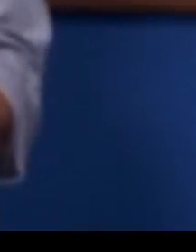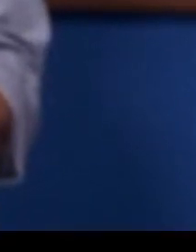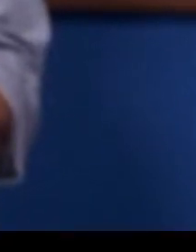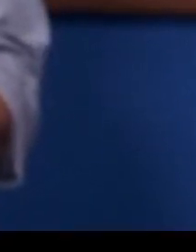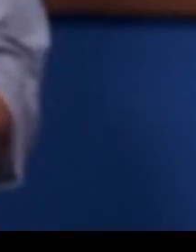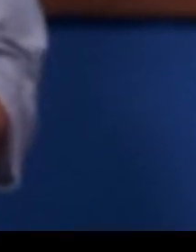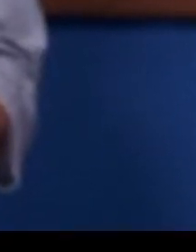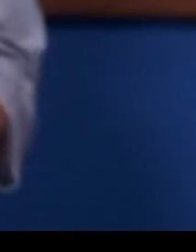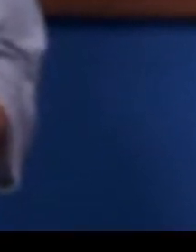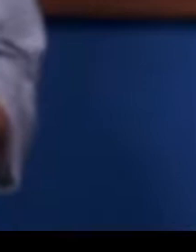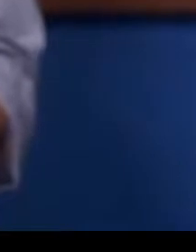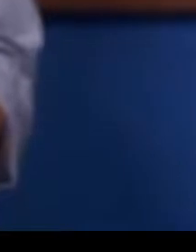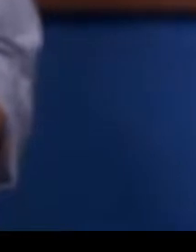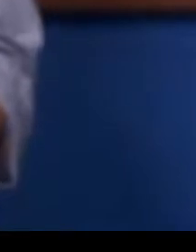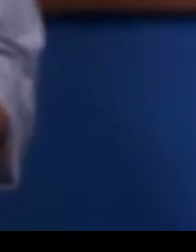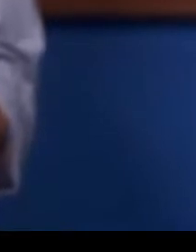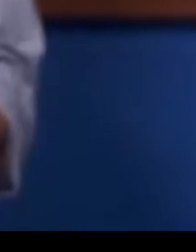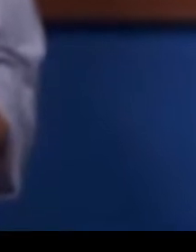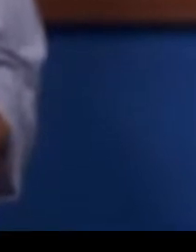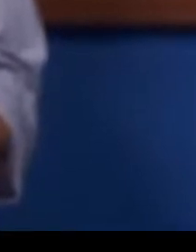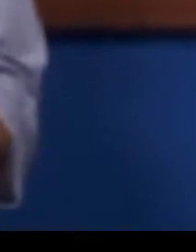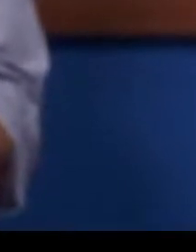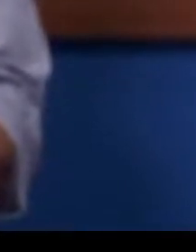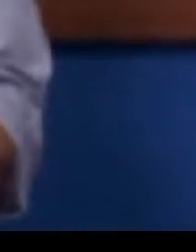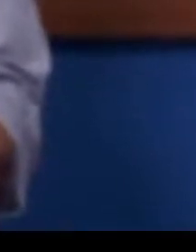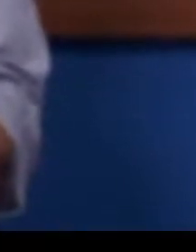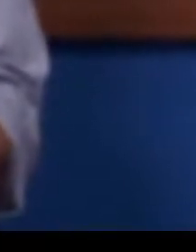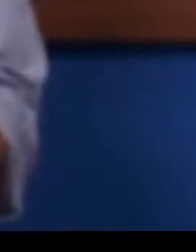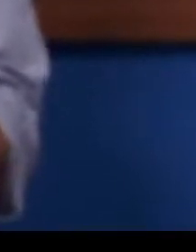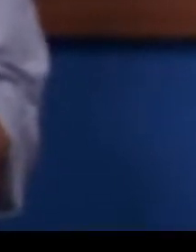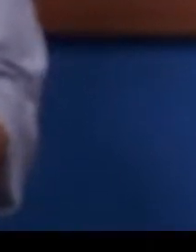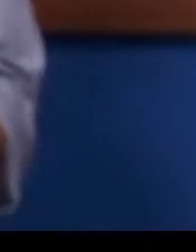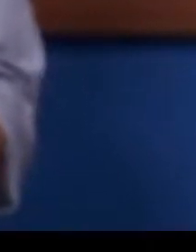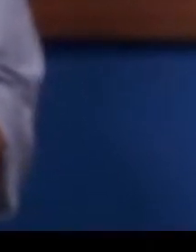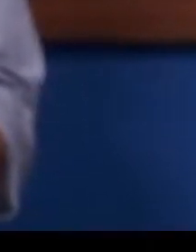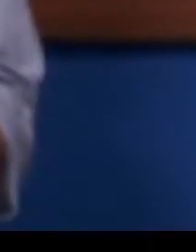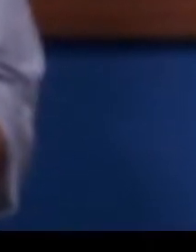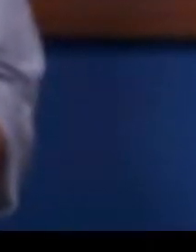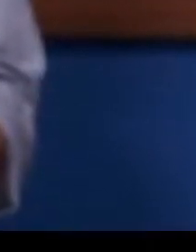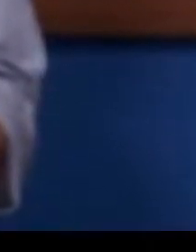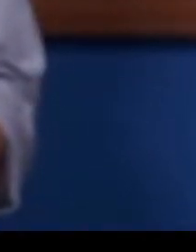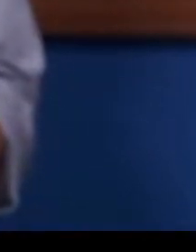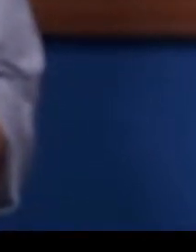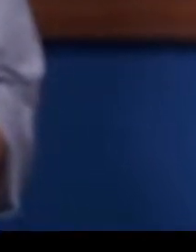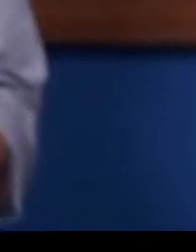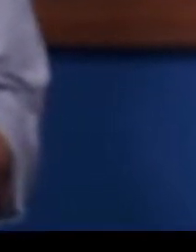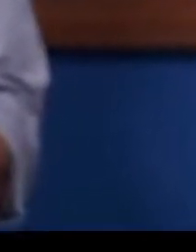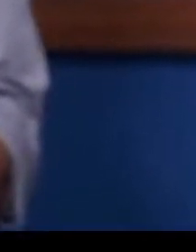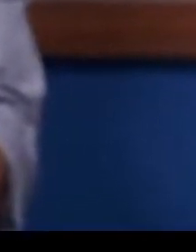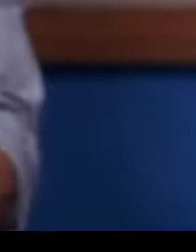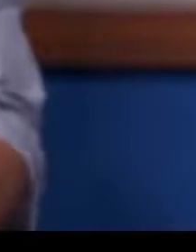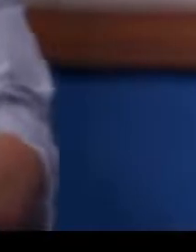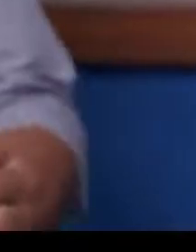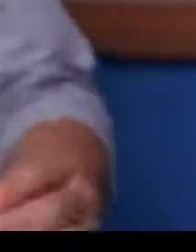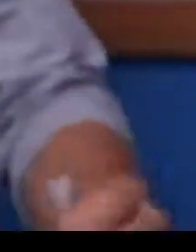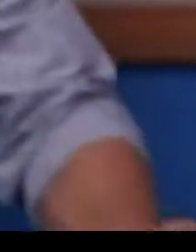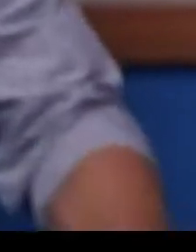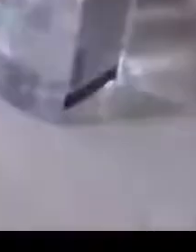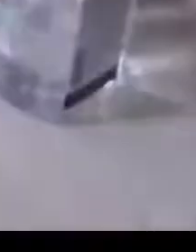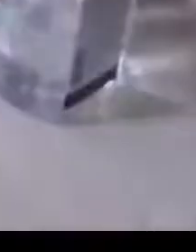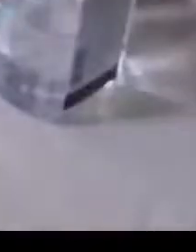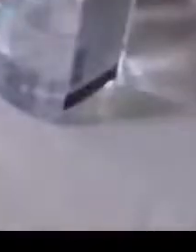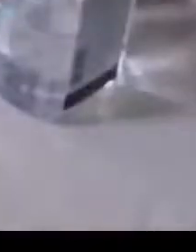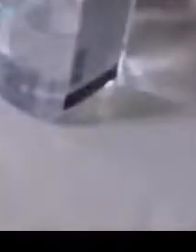sure that everything on the swab comes off into the liquid. Finally, we remove the swab and dispose